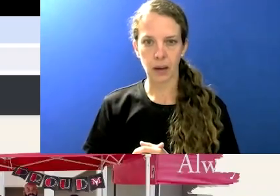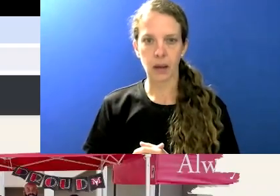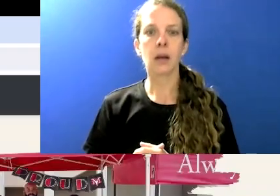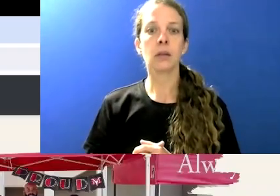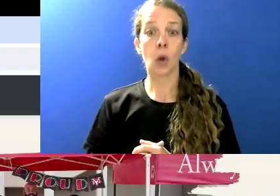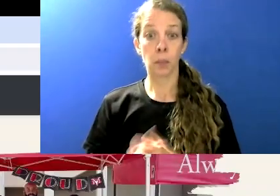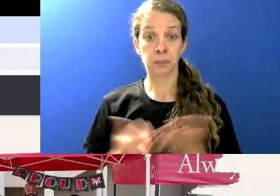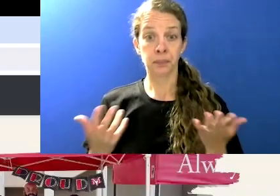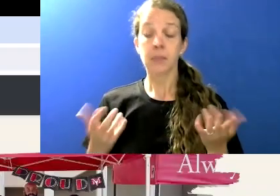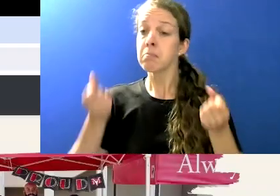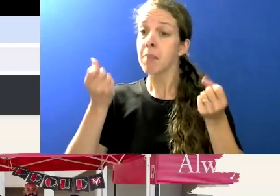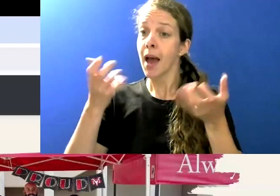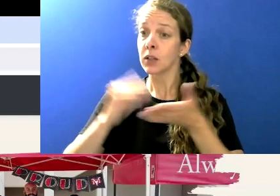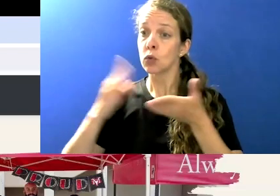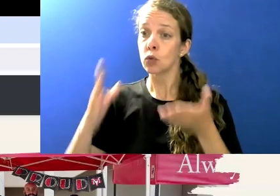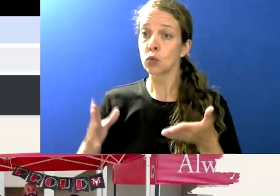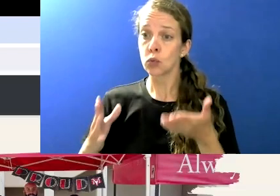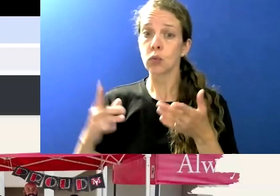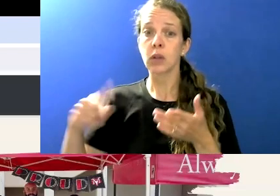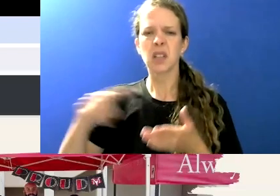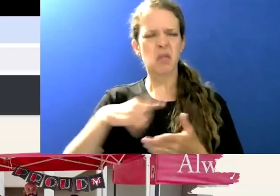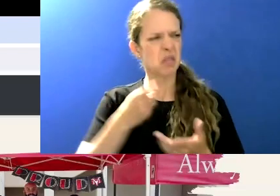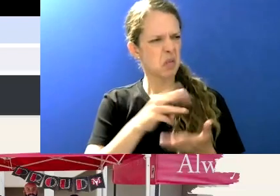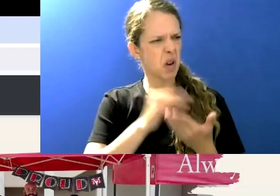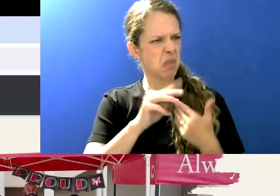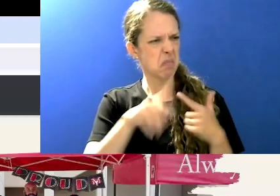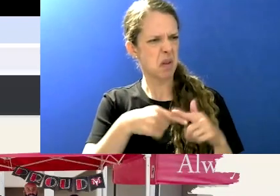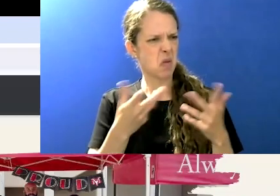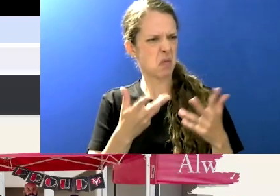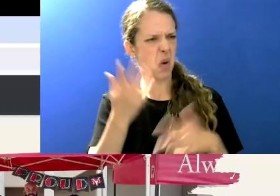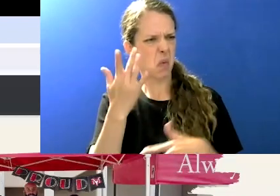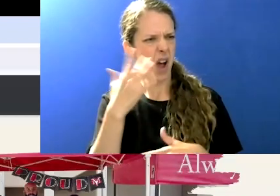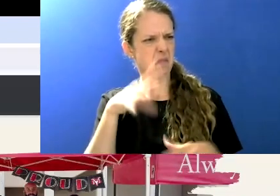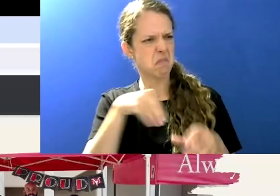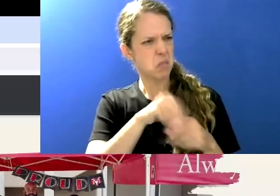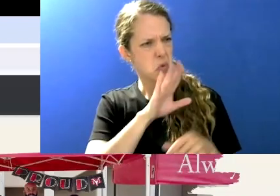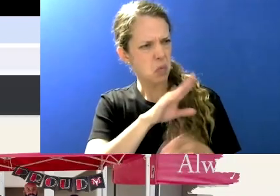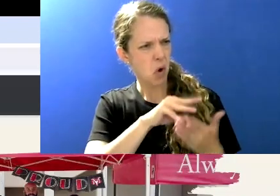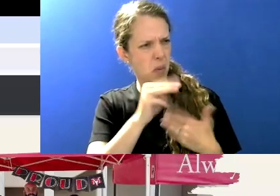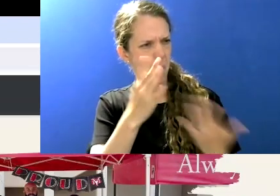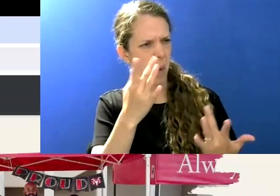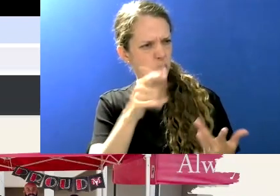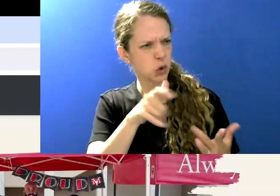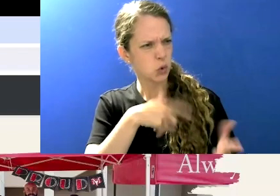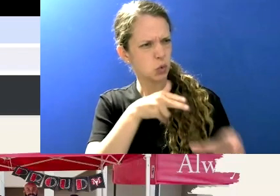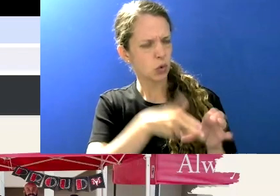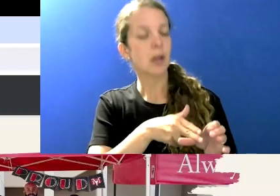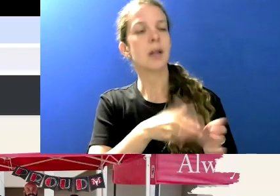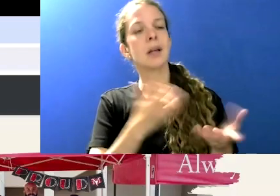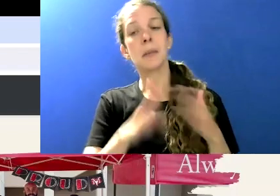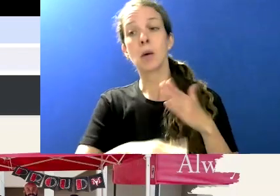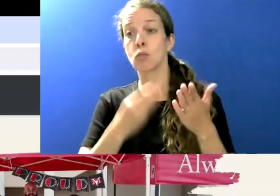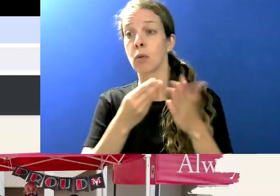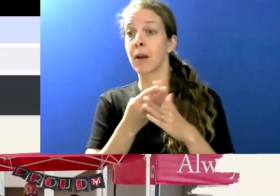So many students is like, oh, like, what is your program about? Why is it that I should be part of your program? Essentially, we do provide financial